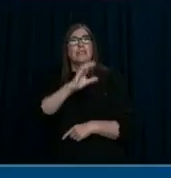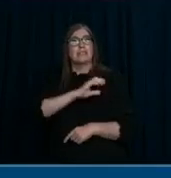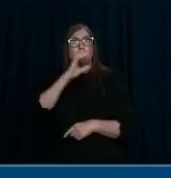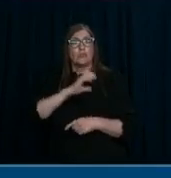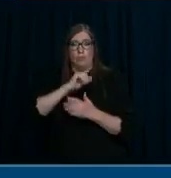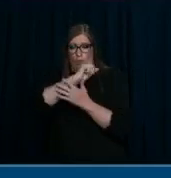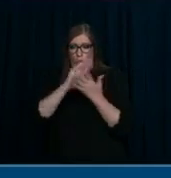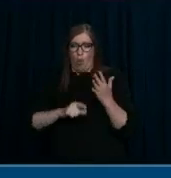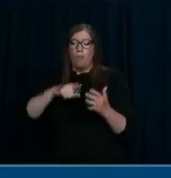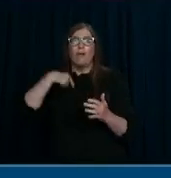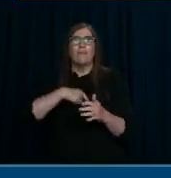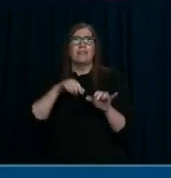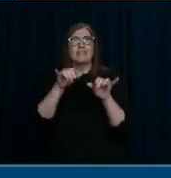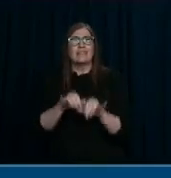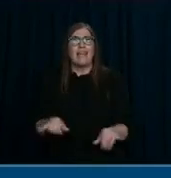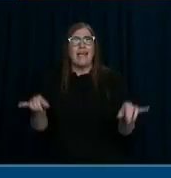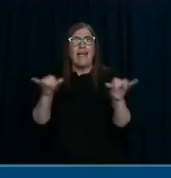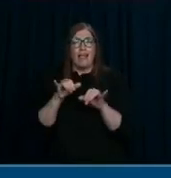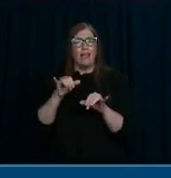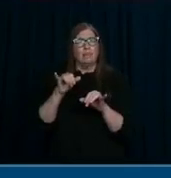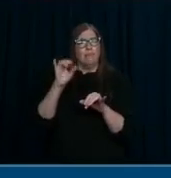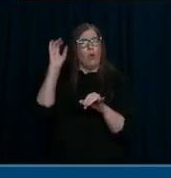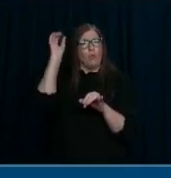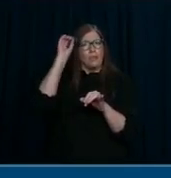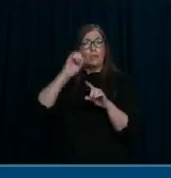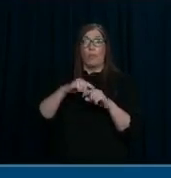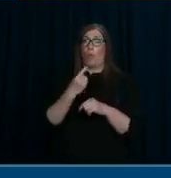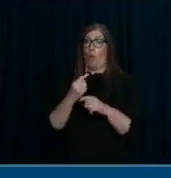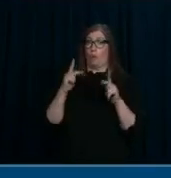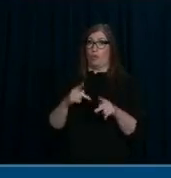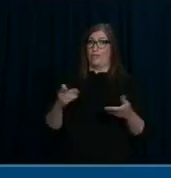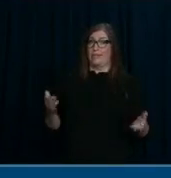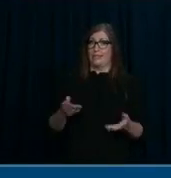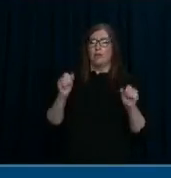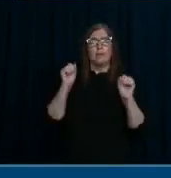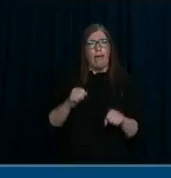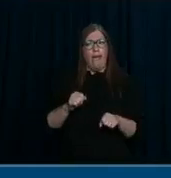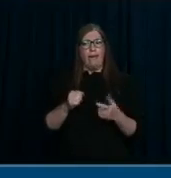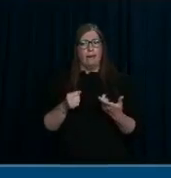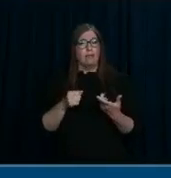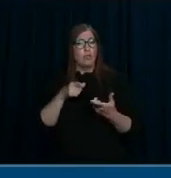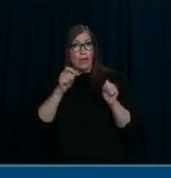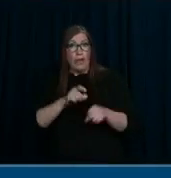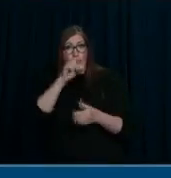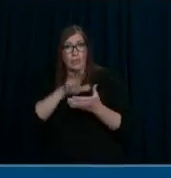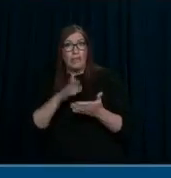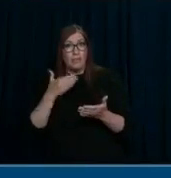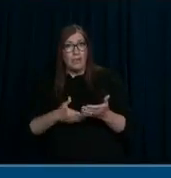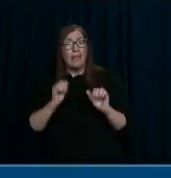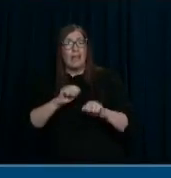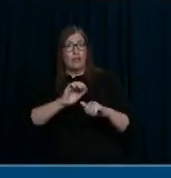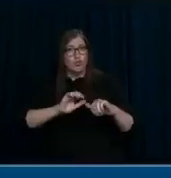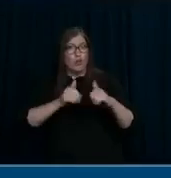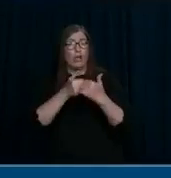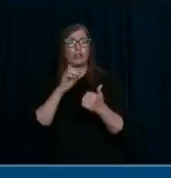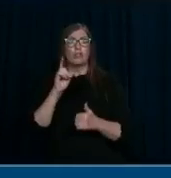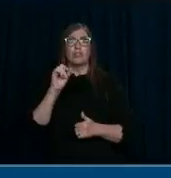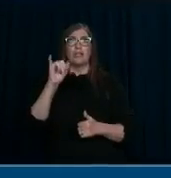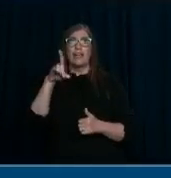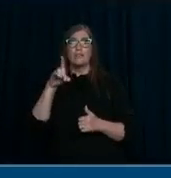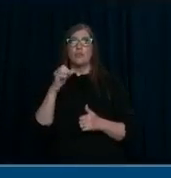All of us are going to have the same position, but there's only one person here who can really, with credibility, take that fight to David Schweikert this